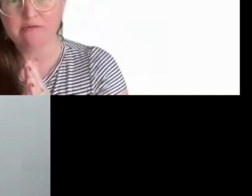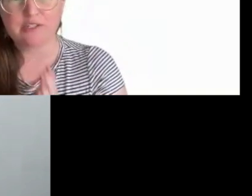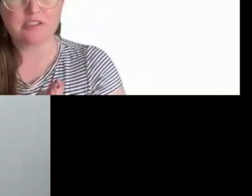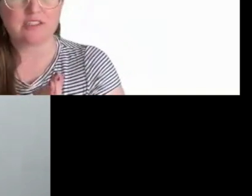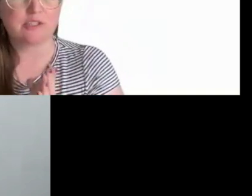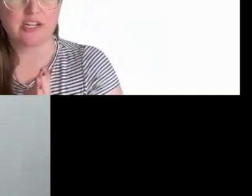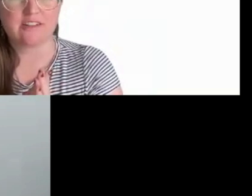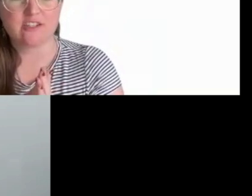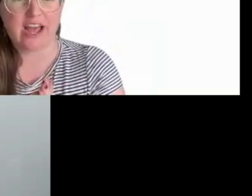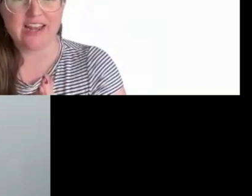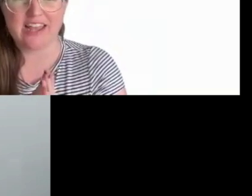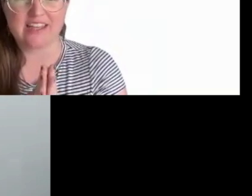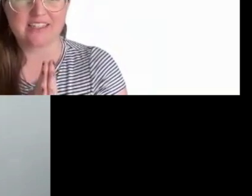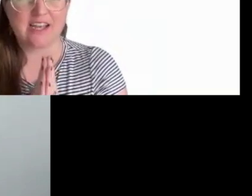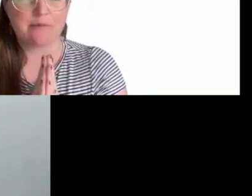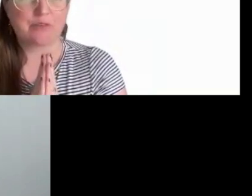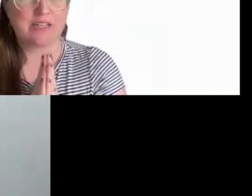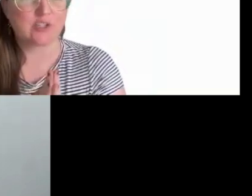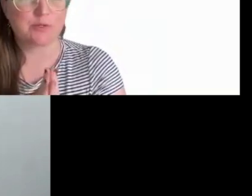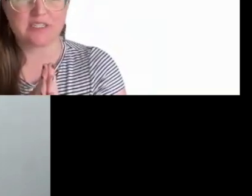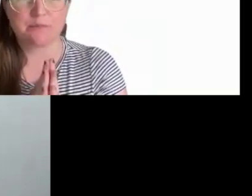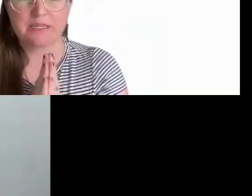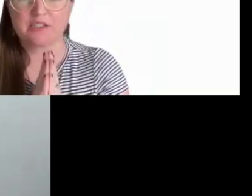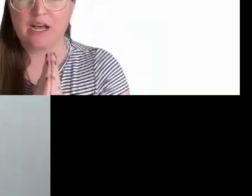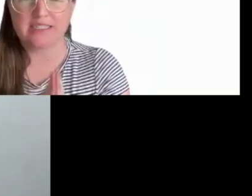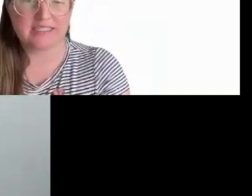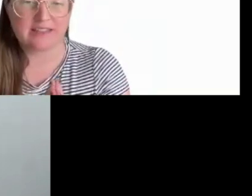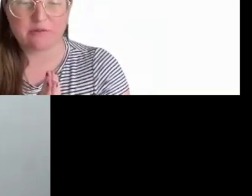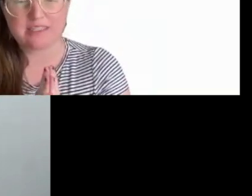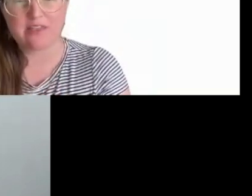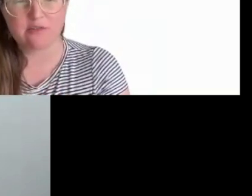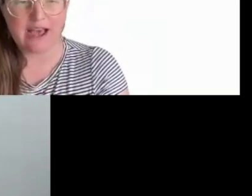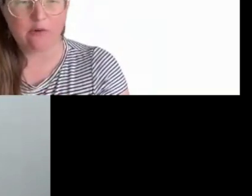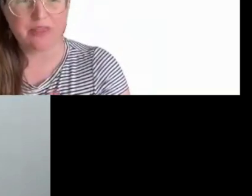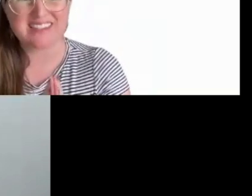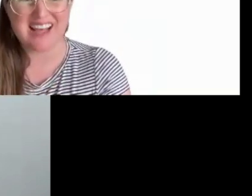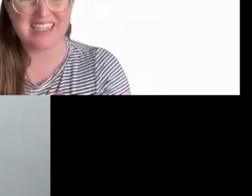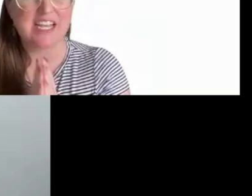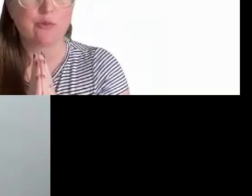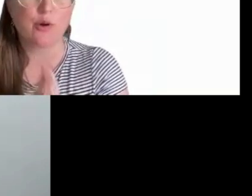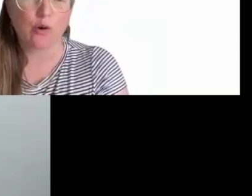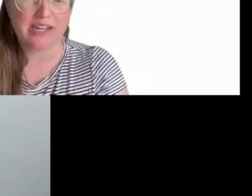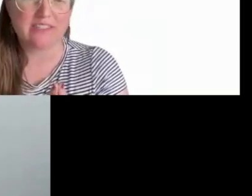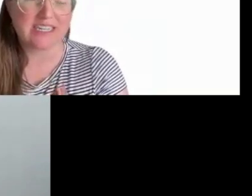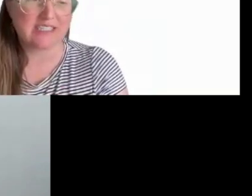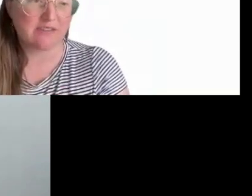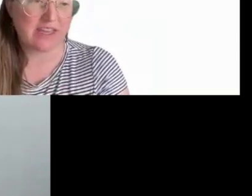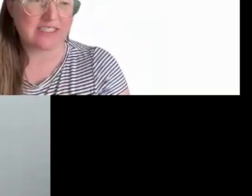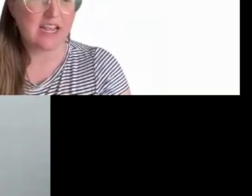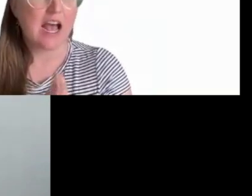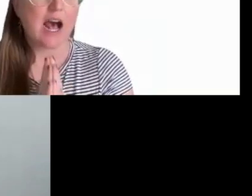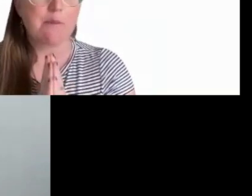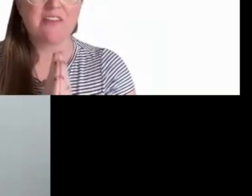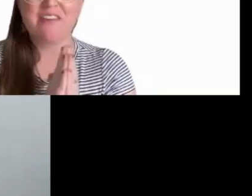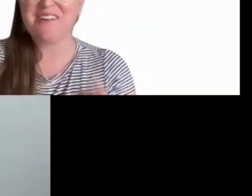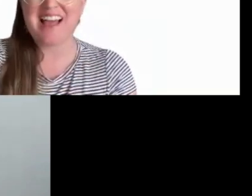wealth of resources that were shared in the chat, and Nashville has been so kind to say they will send those out with the slides and a recording of today's